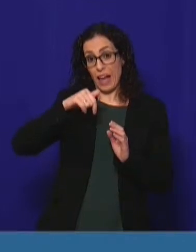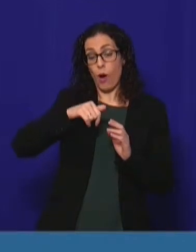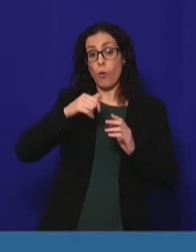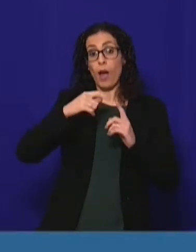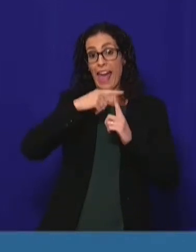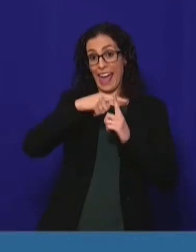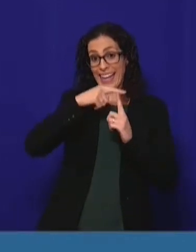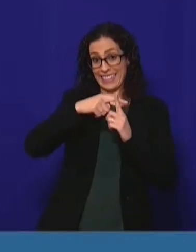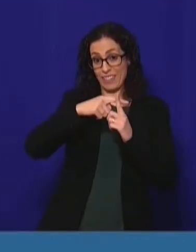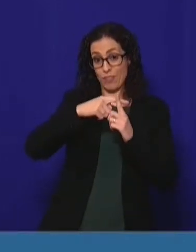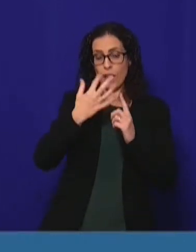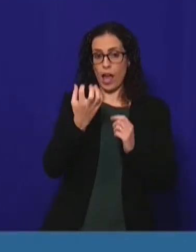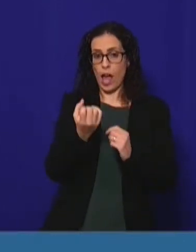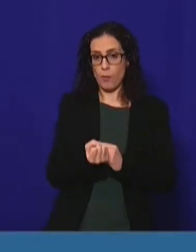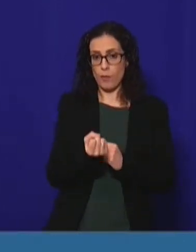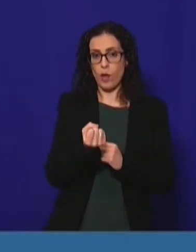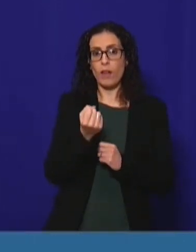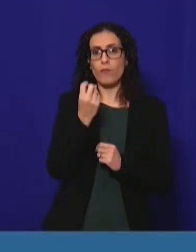is